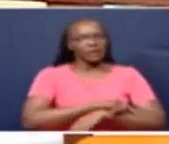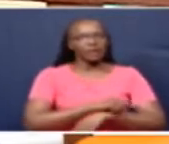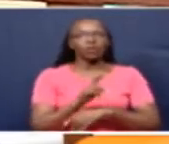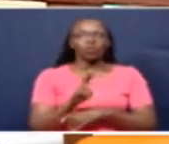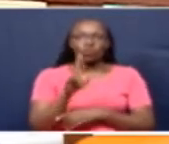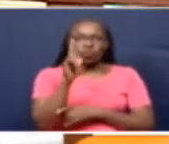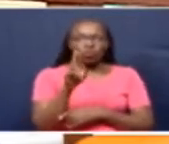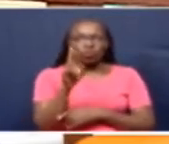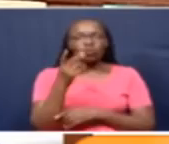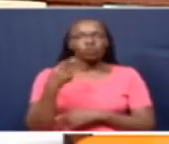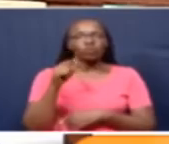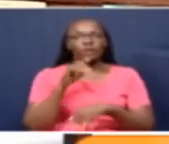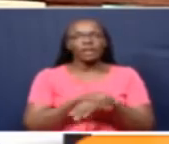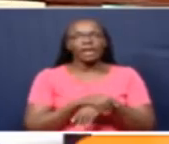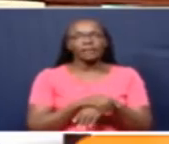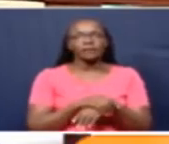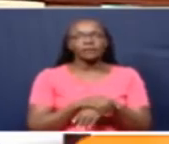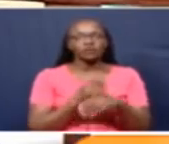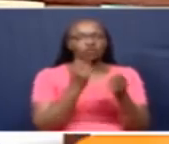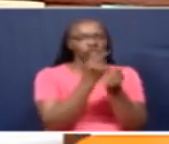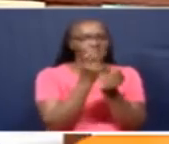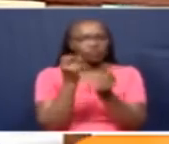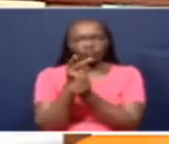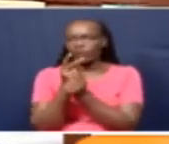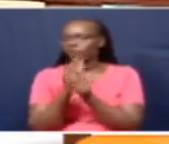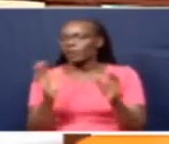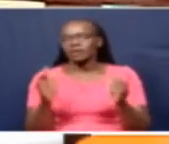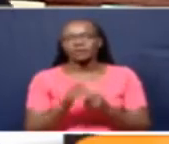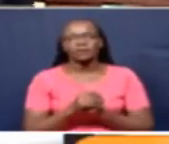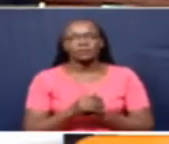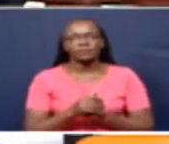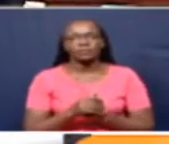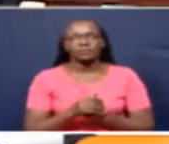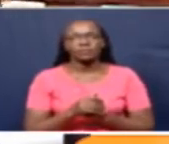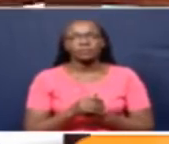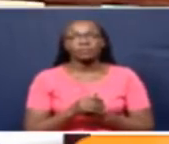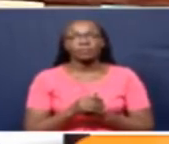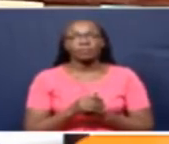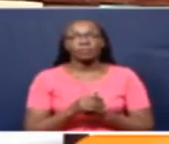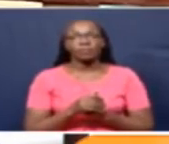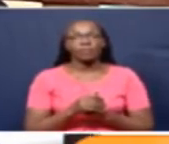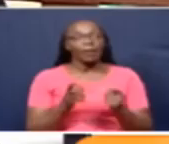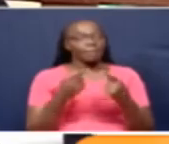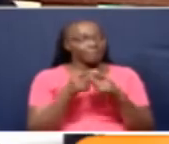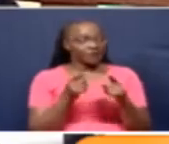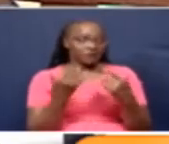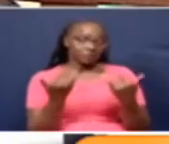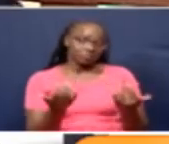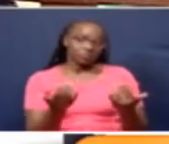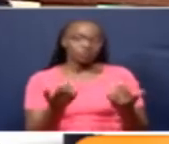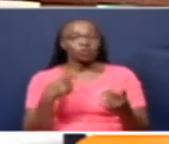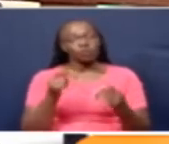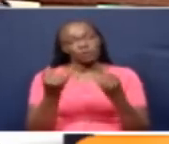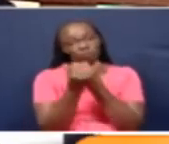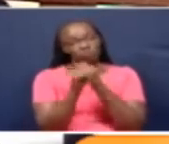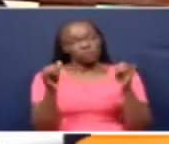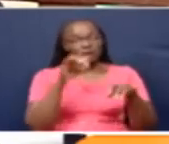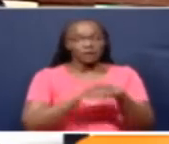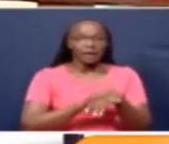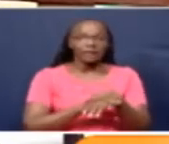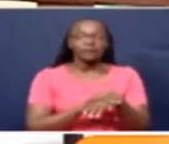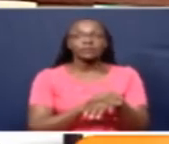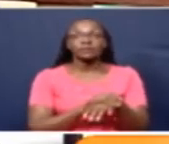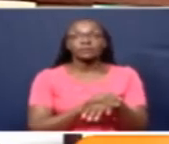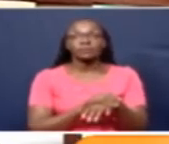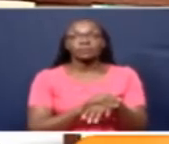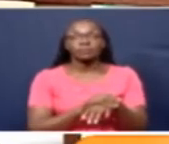Uhuru kupatikana katika 12th of December. Yeah. Yeah, okay. But anyway, yeah. Cut the story short. We got independence. I wrote a song.